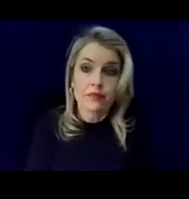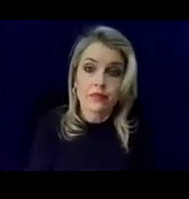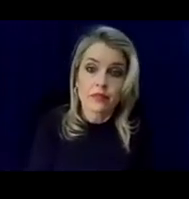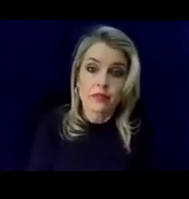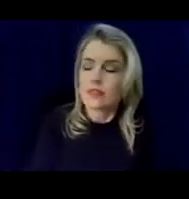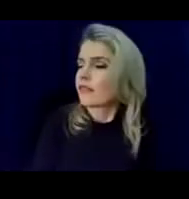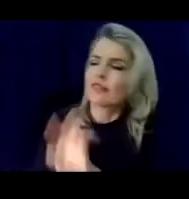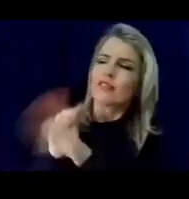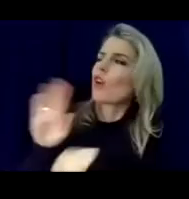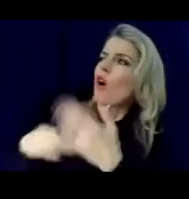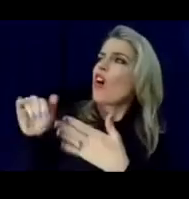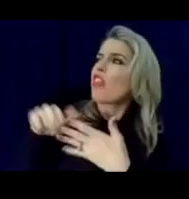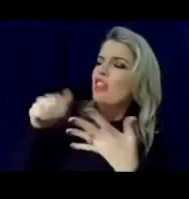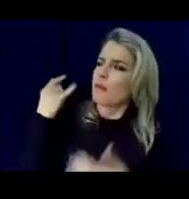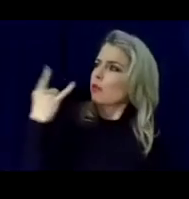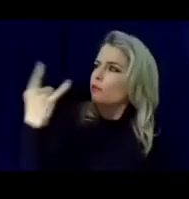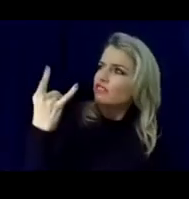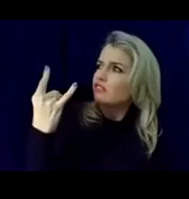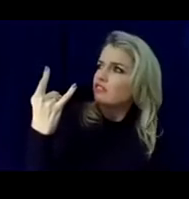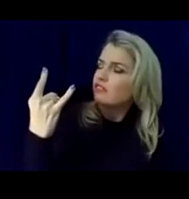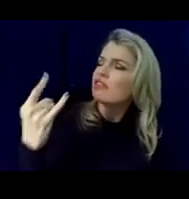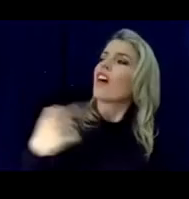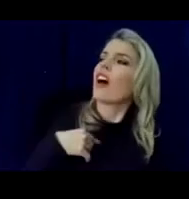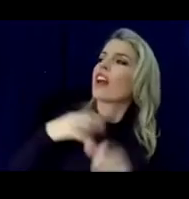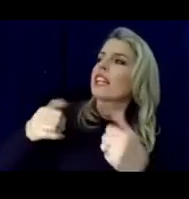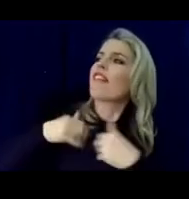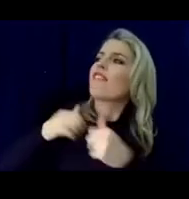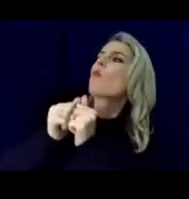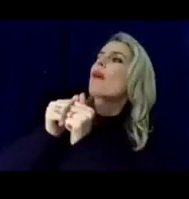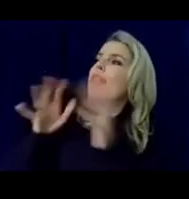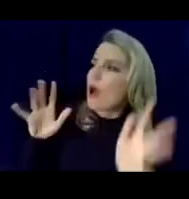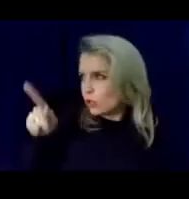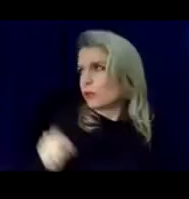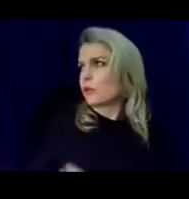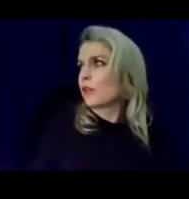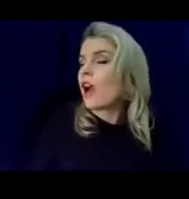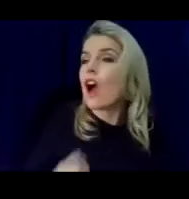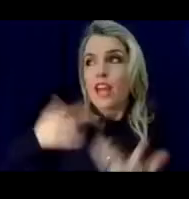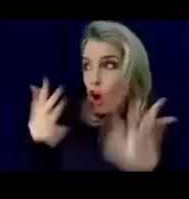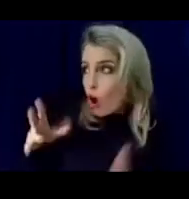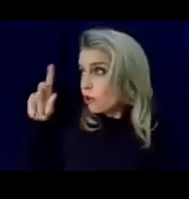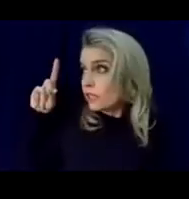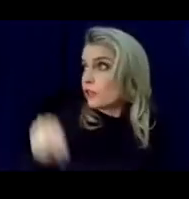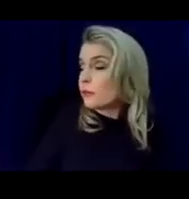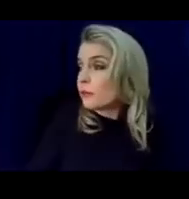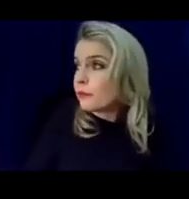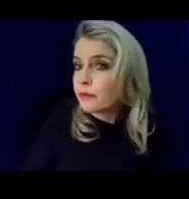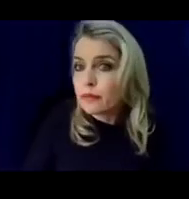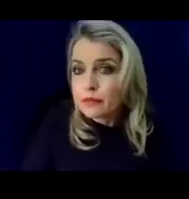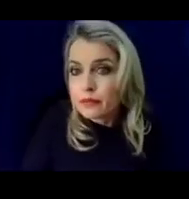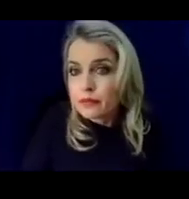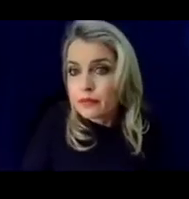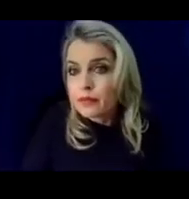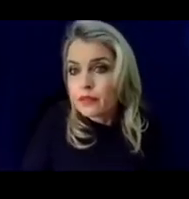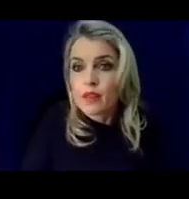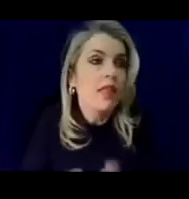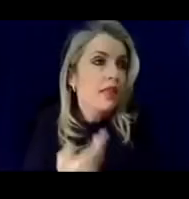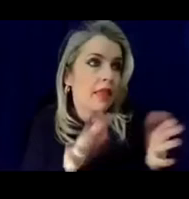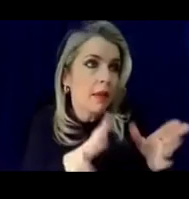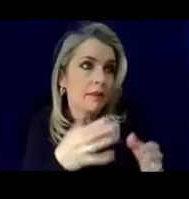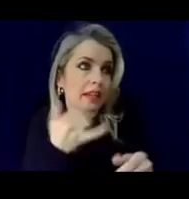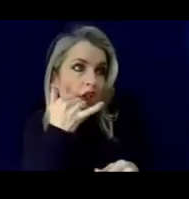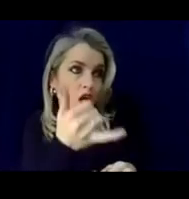Not all that shit. I can have it without you. I already do. At least let me call you a